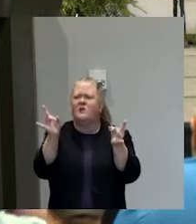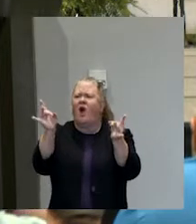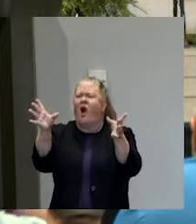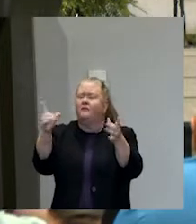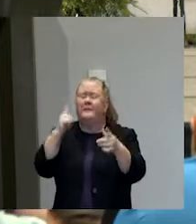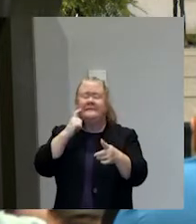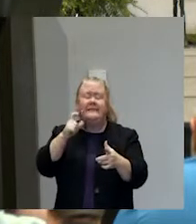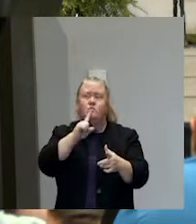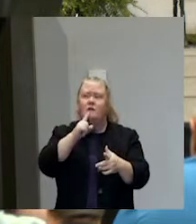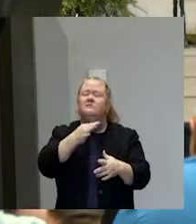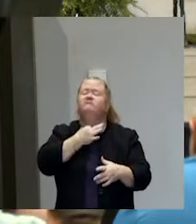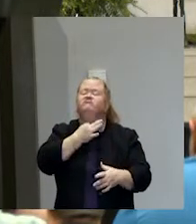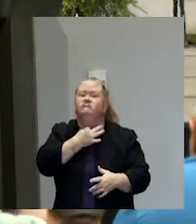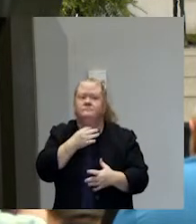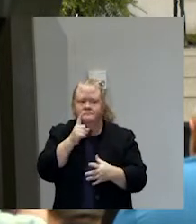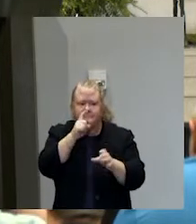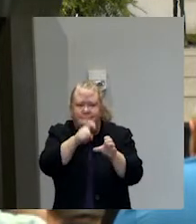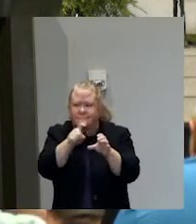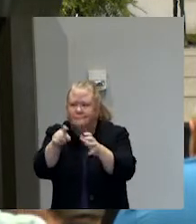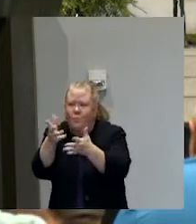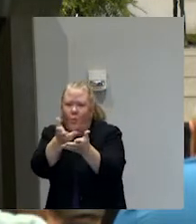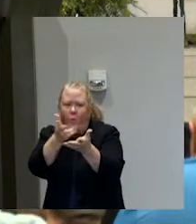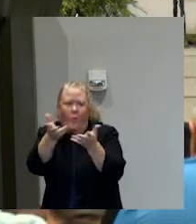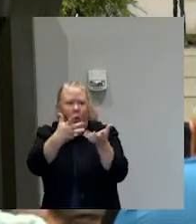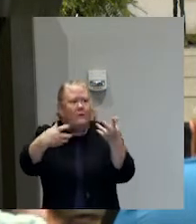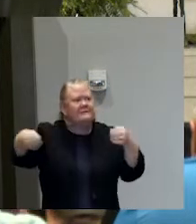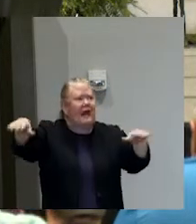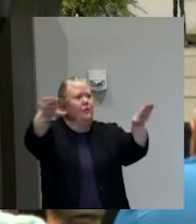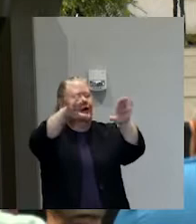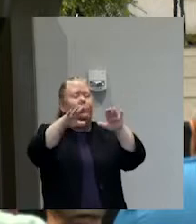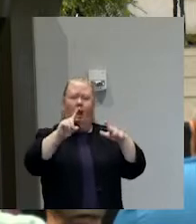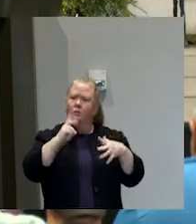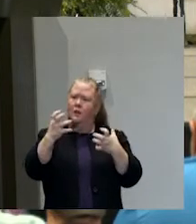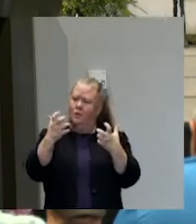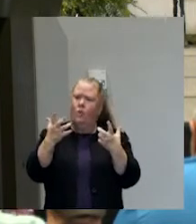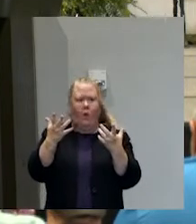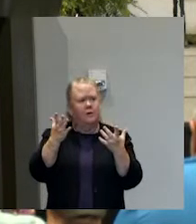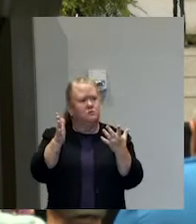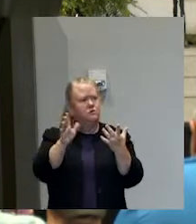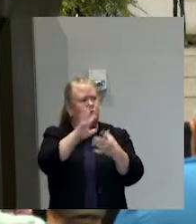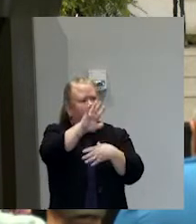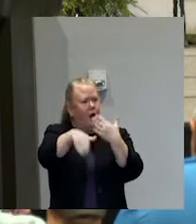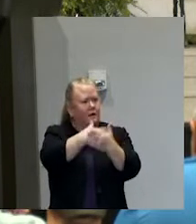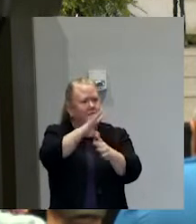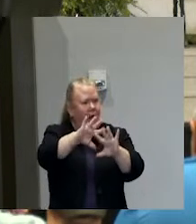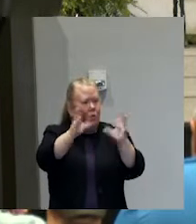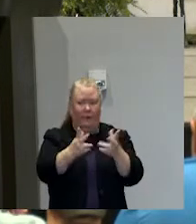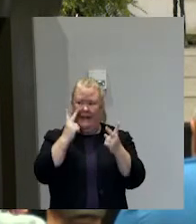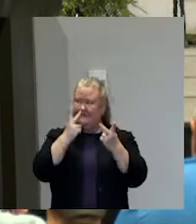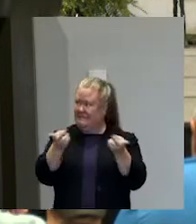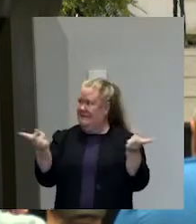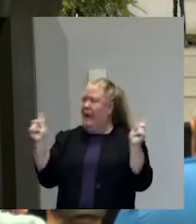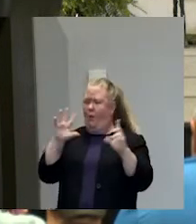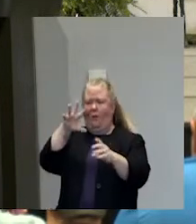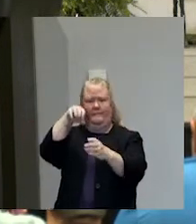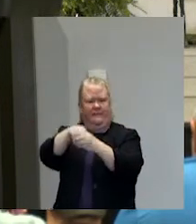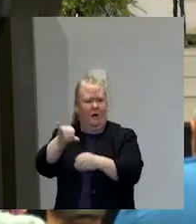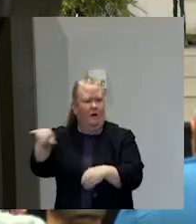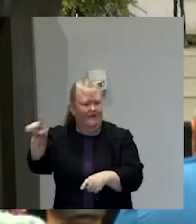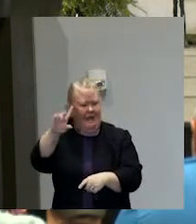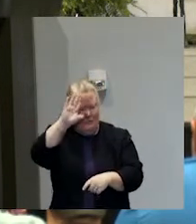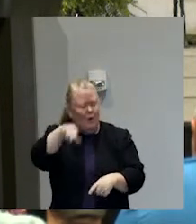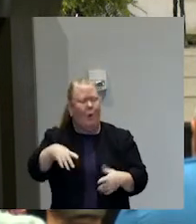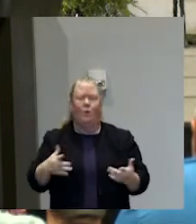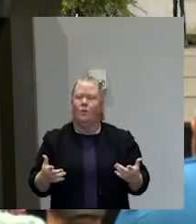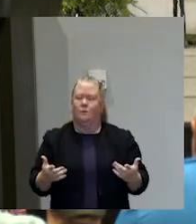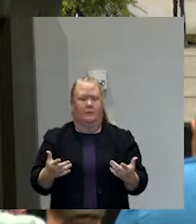such a curiosity for life. I want to be part of the life that I see around me, even, and I